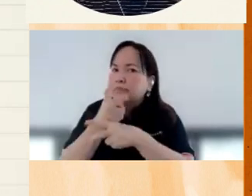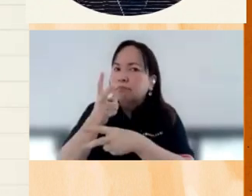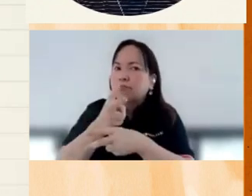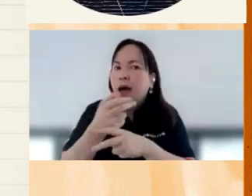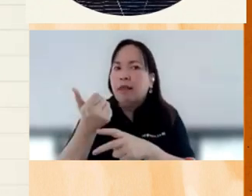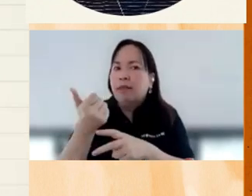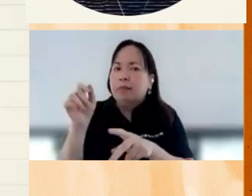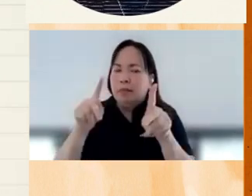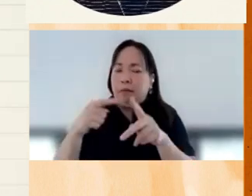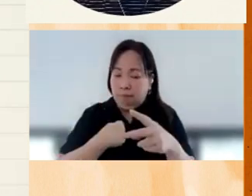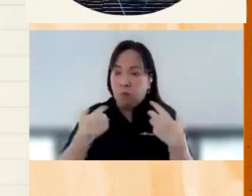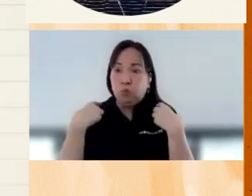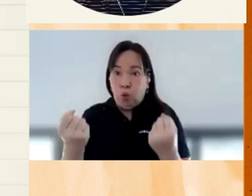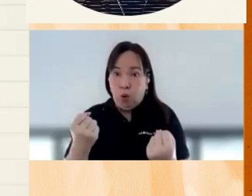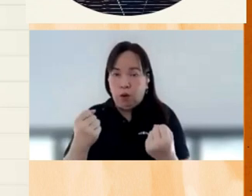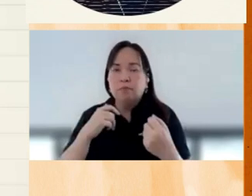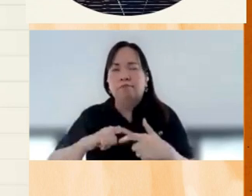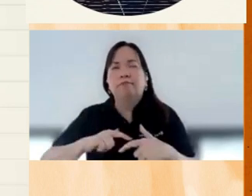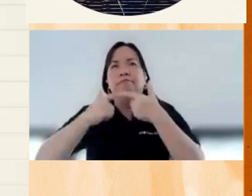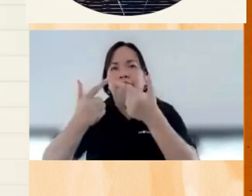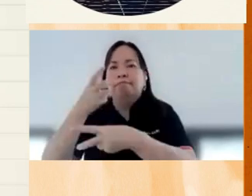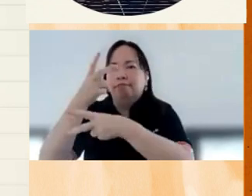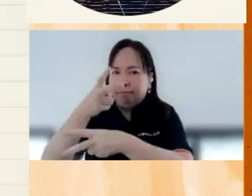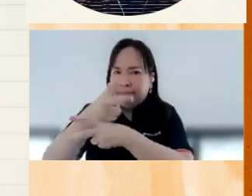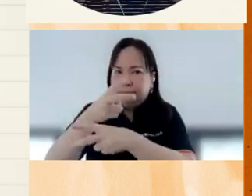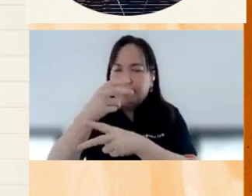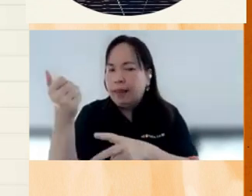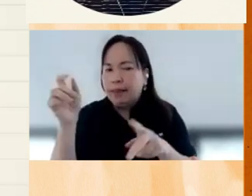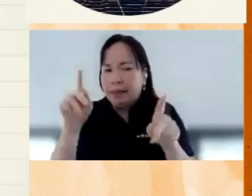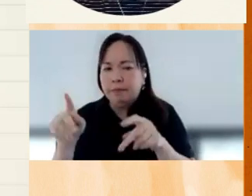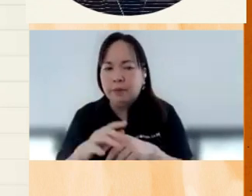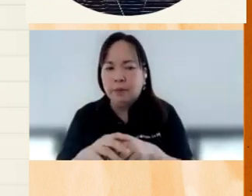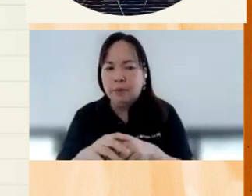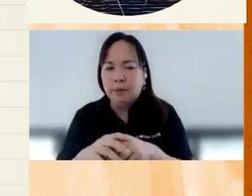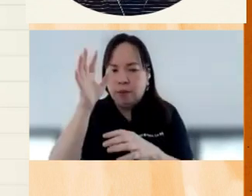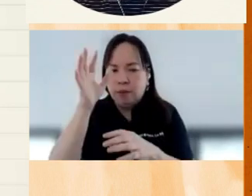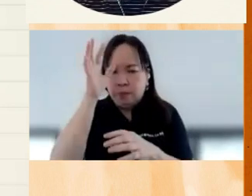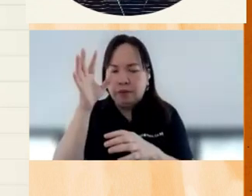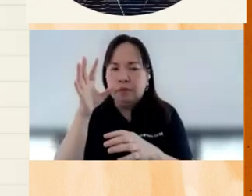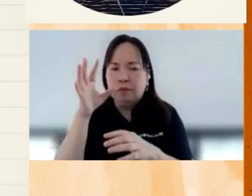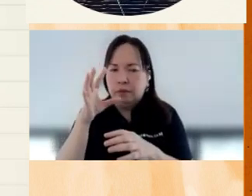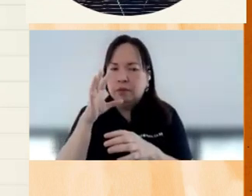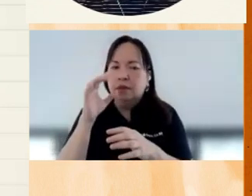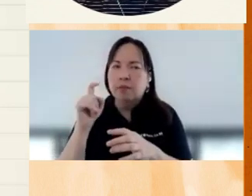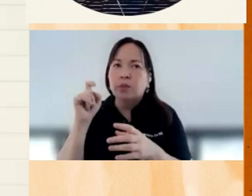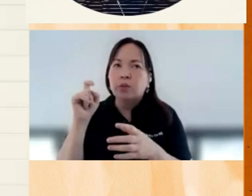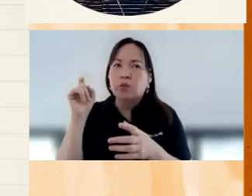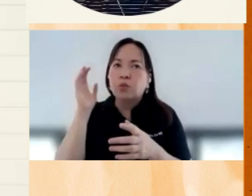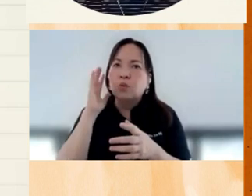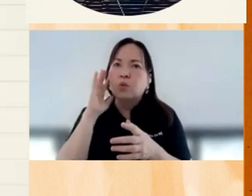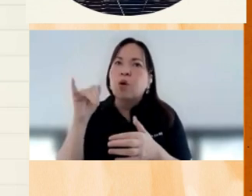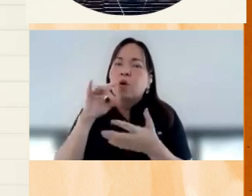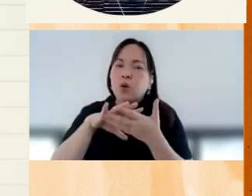parents should find resources to learn how to promote resilience and reduce anxiety in